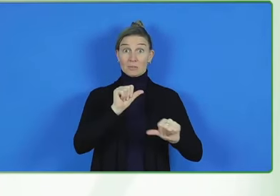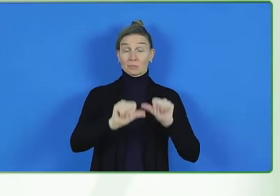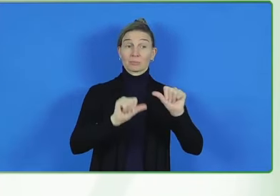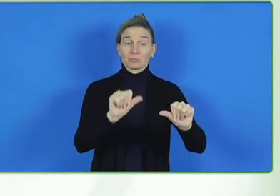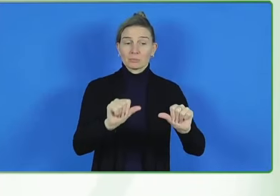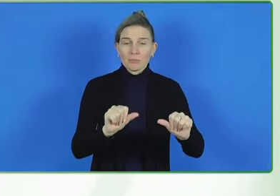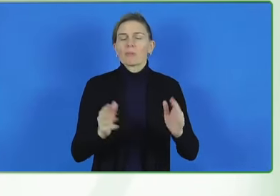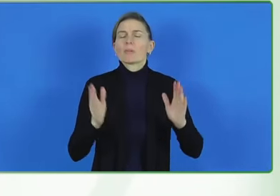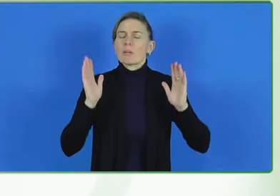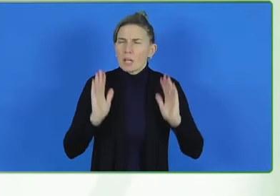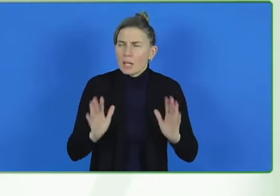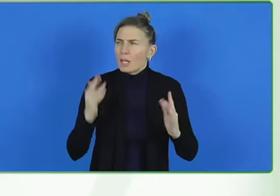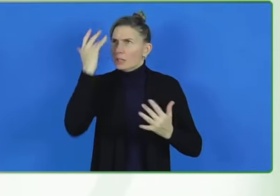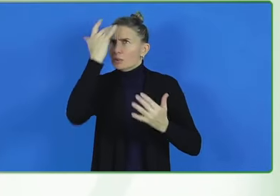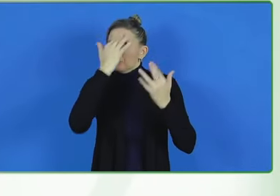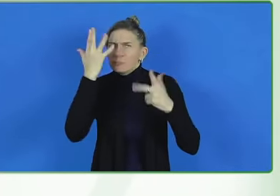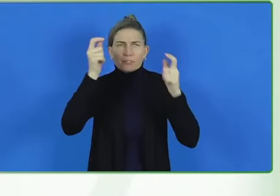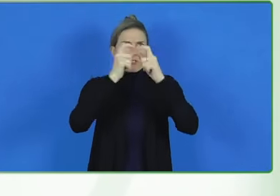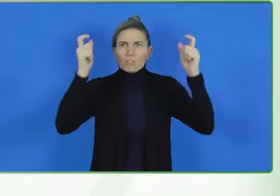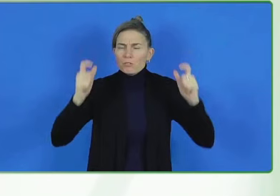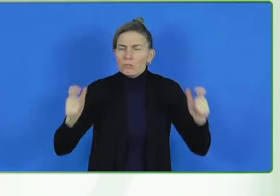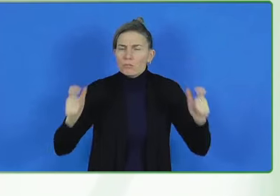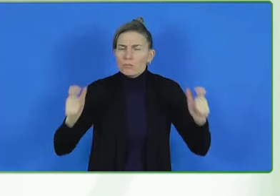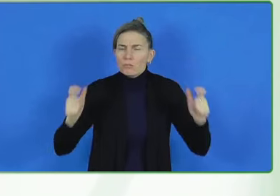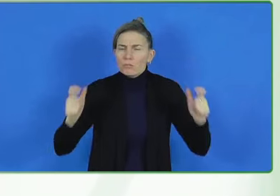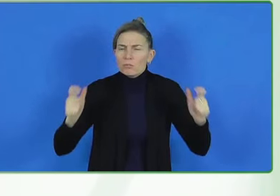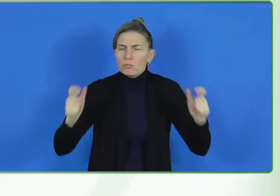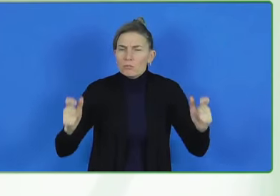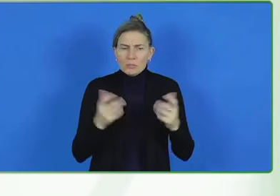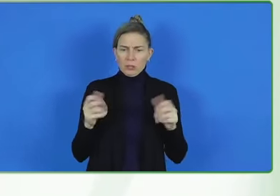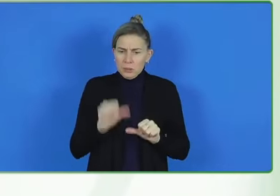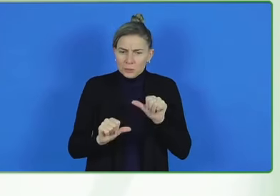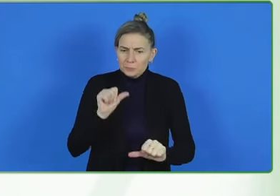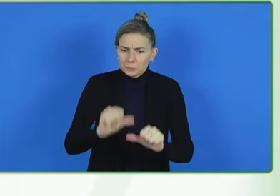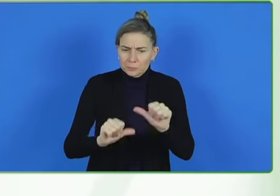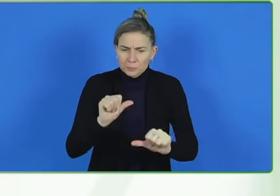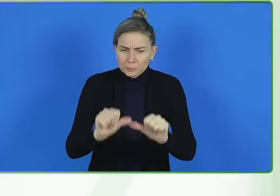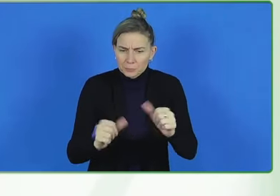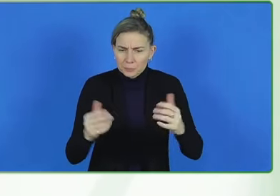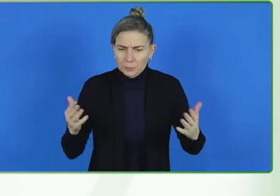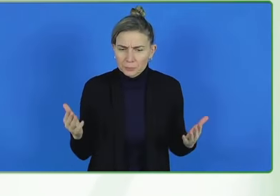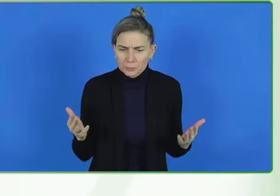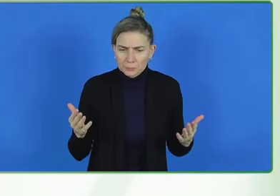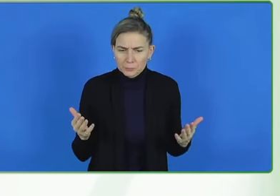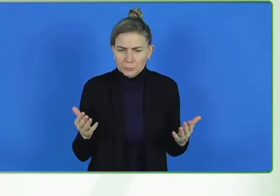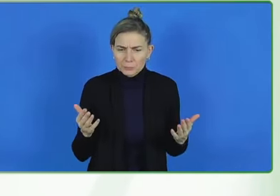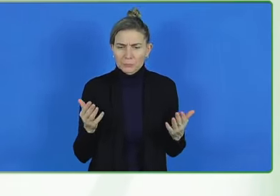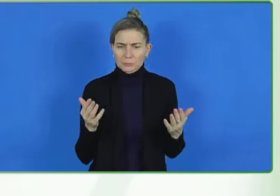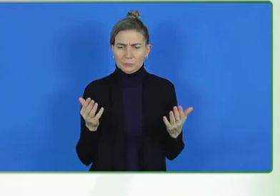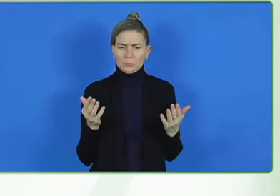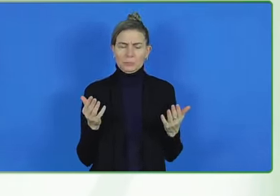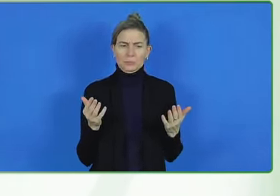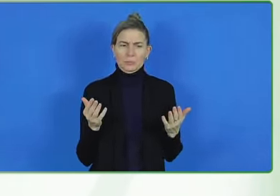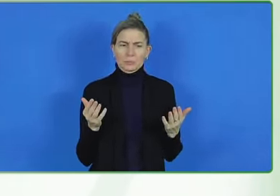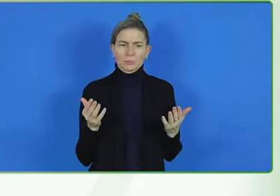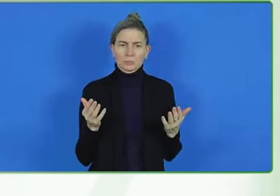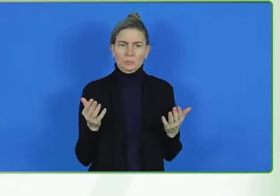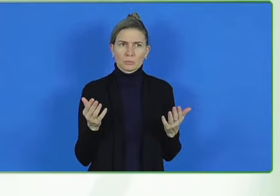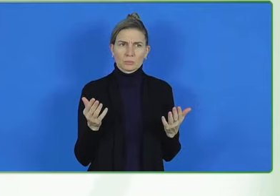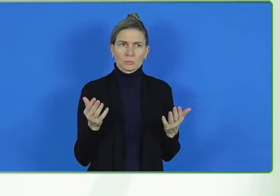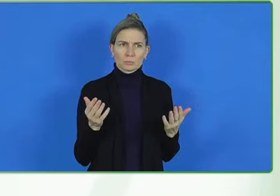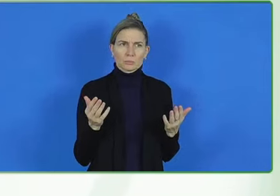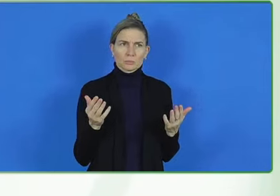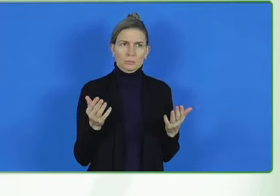a framework, where we transform accessibility diagnostic into project